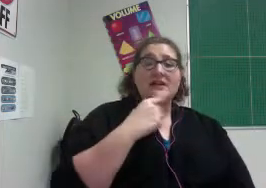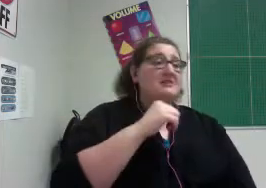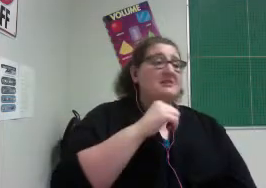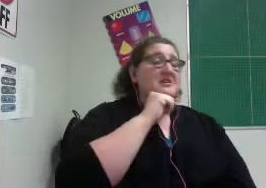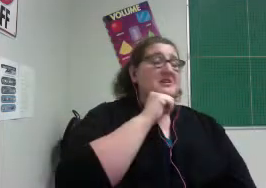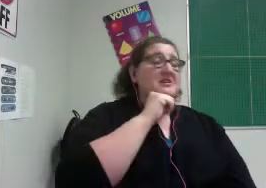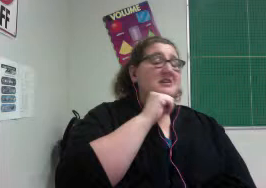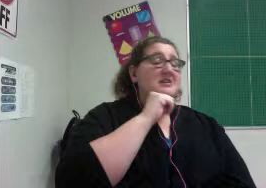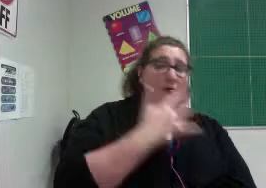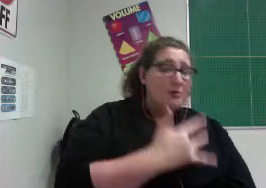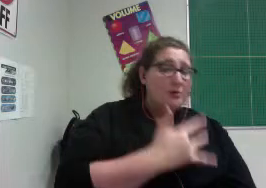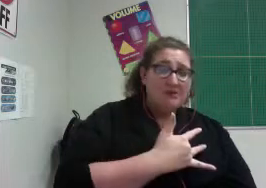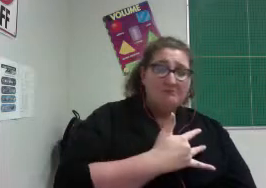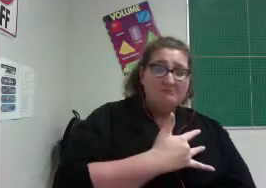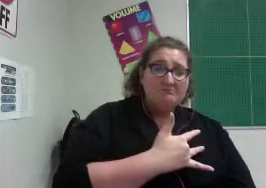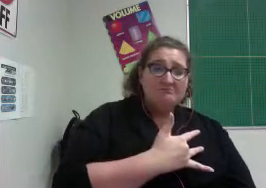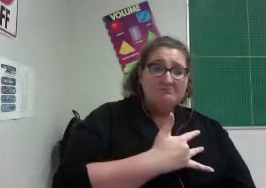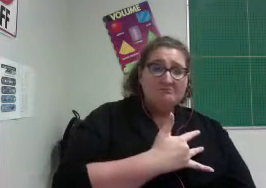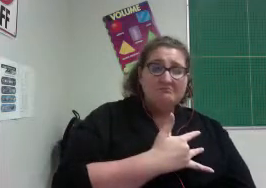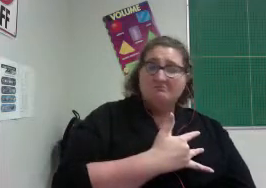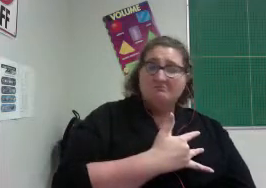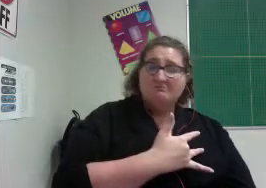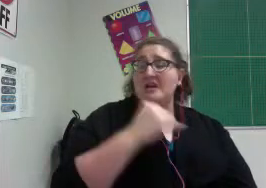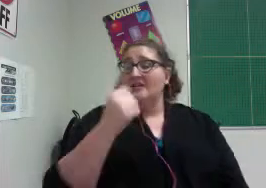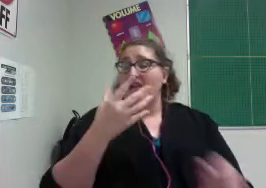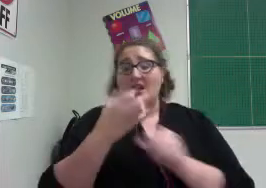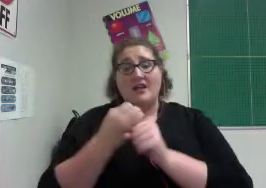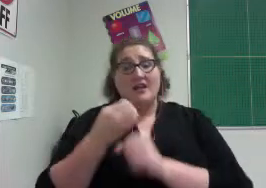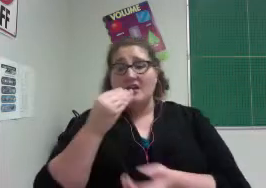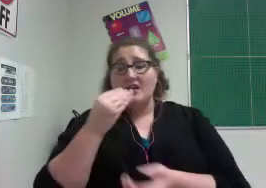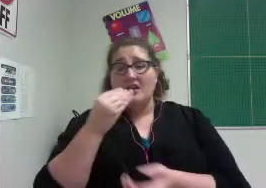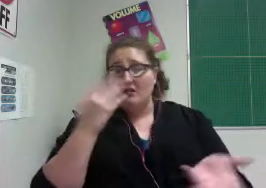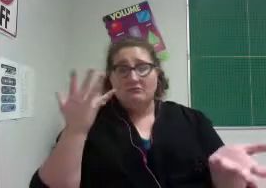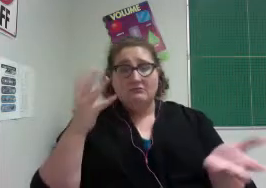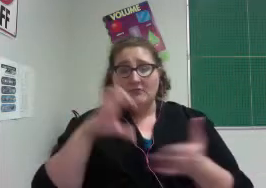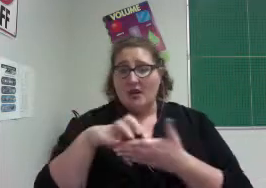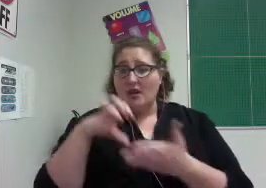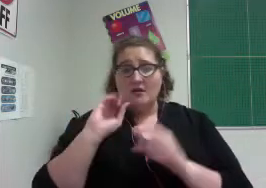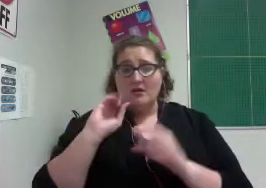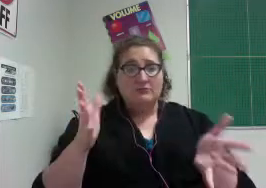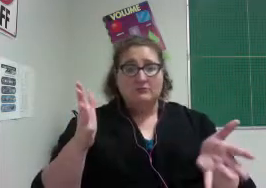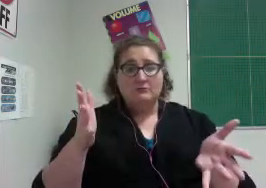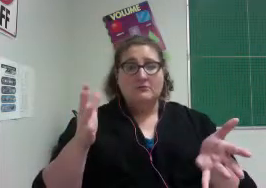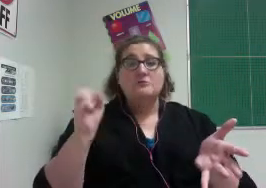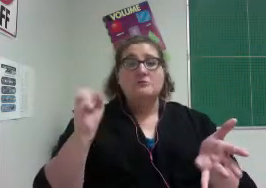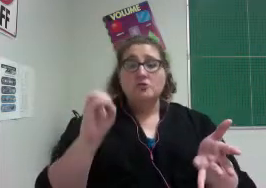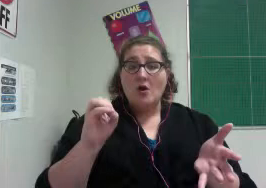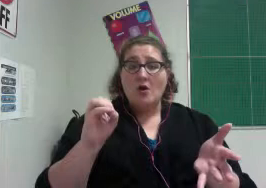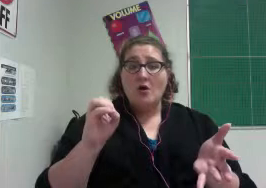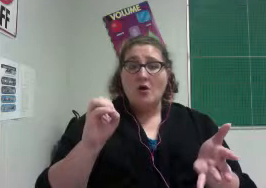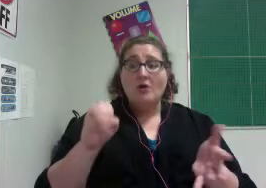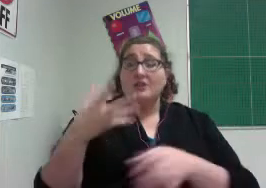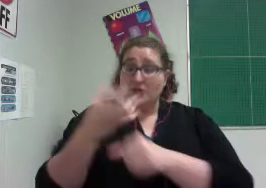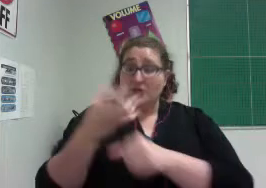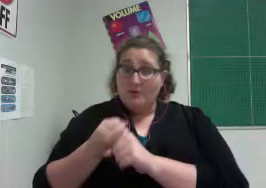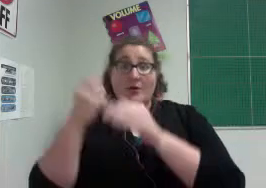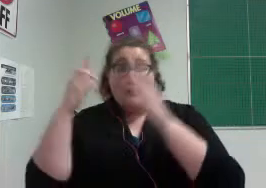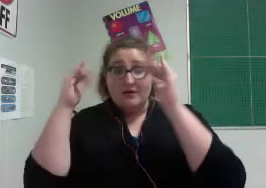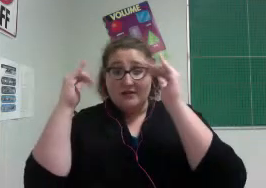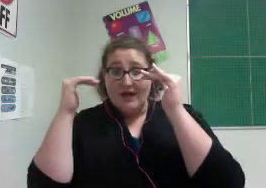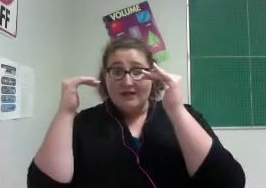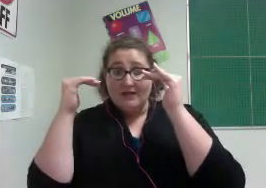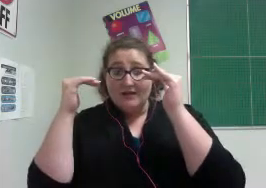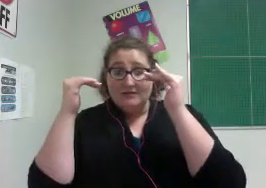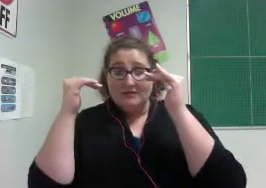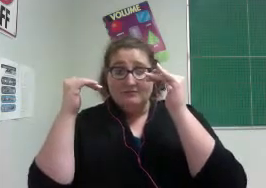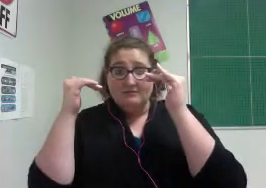it says it's not your, basically it's saying it's not your birthday, you didn't get to eat cake. So did you get what